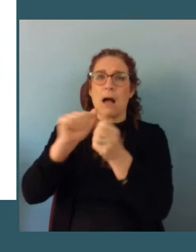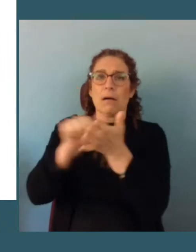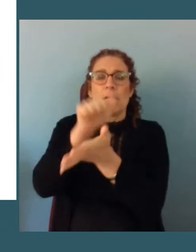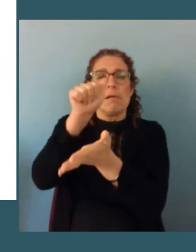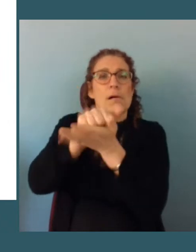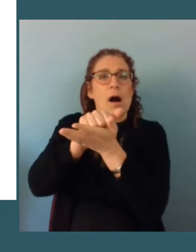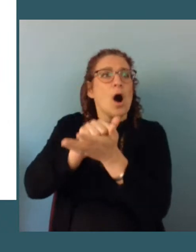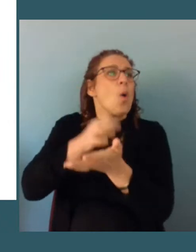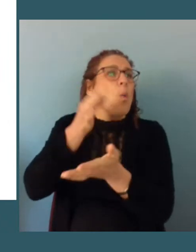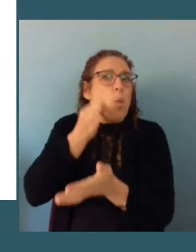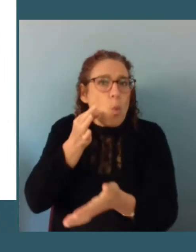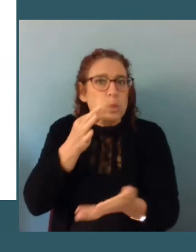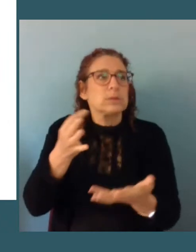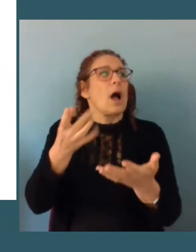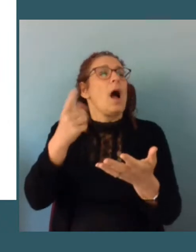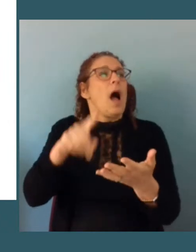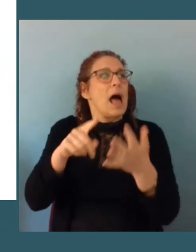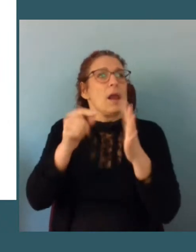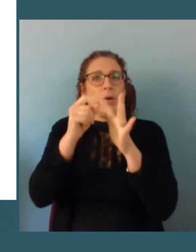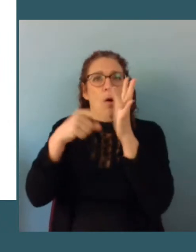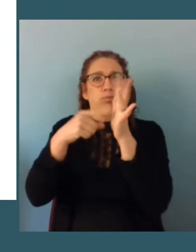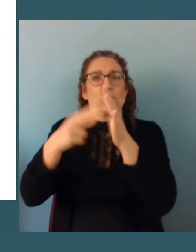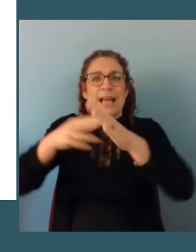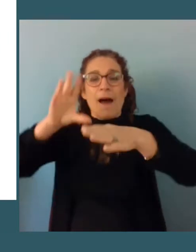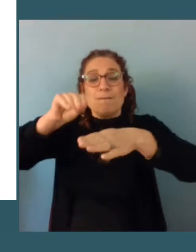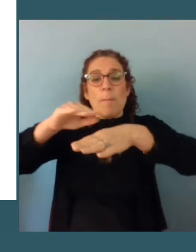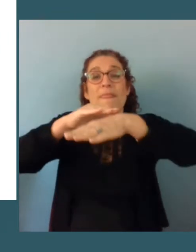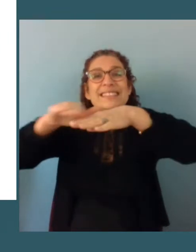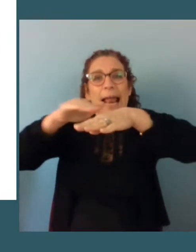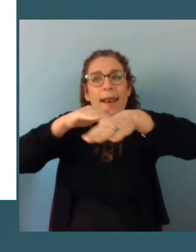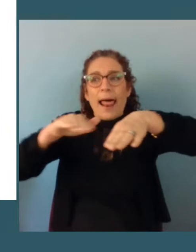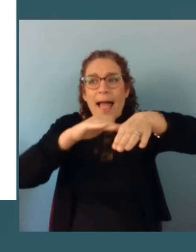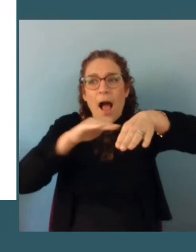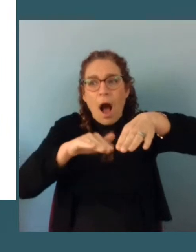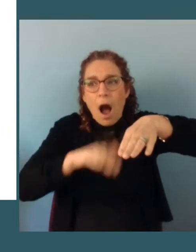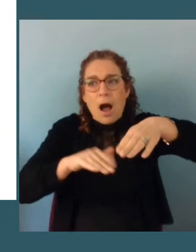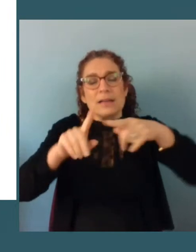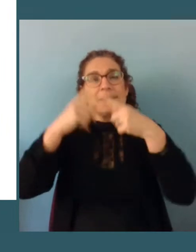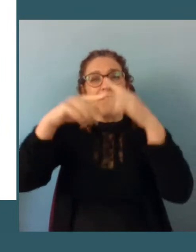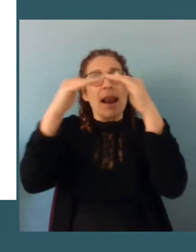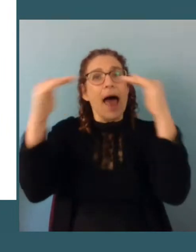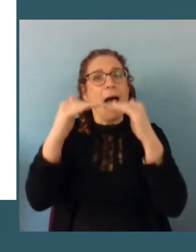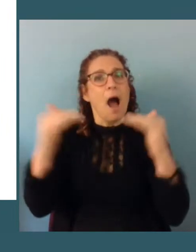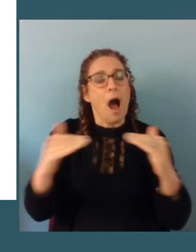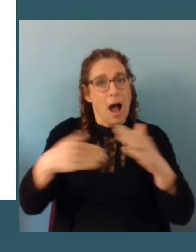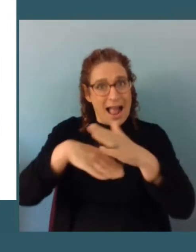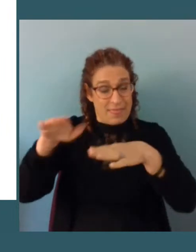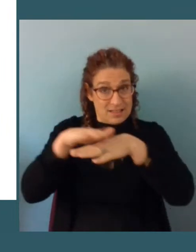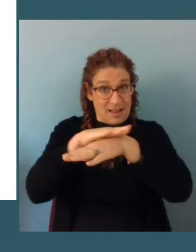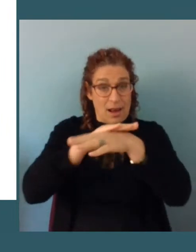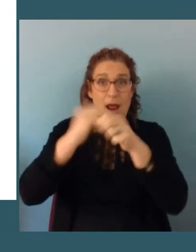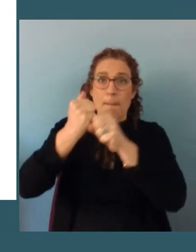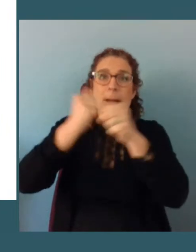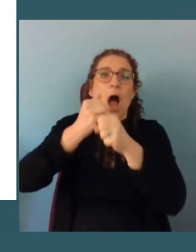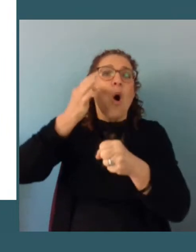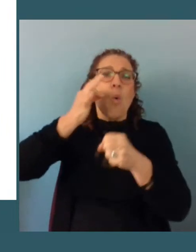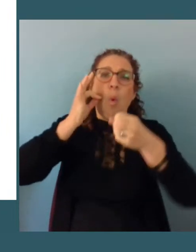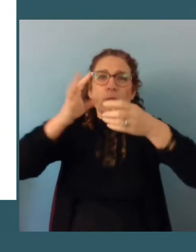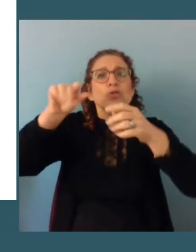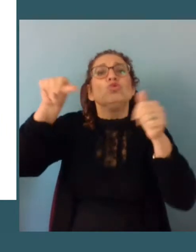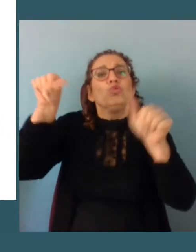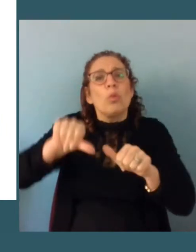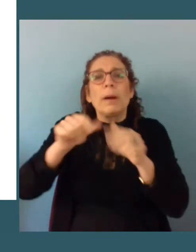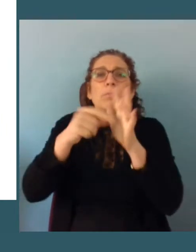dermis and epidermis. And this disruption then affects the innate immune responses